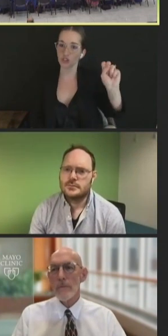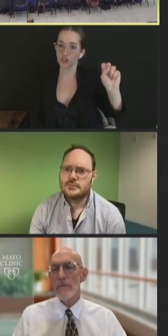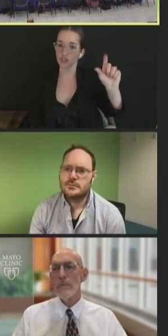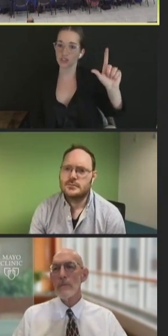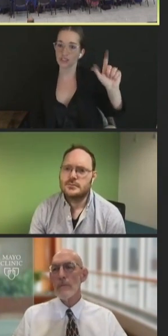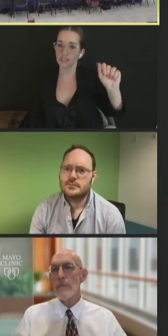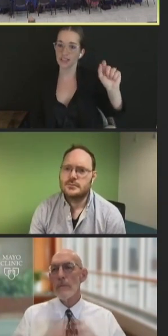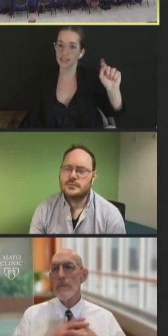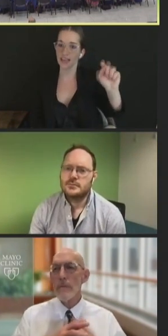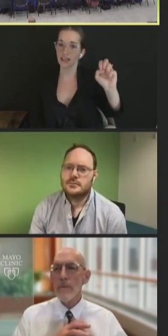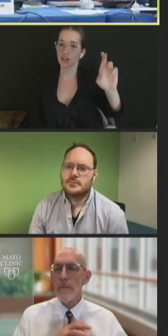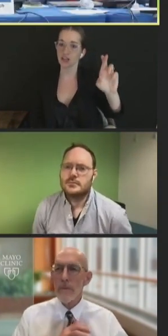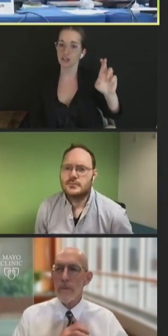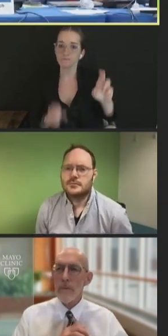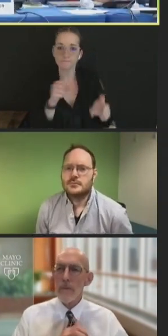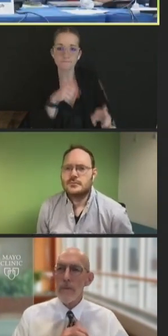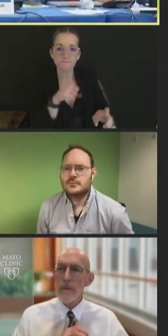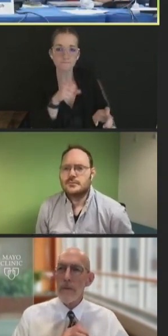Thank you.